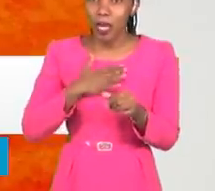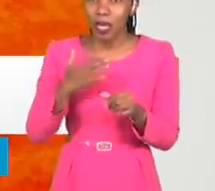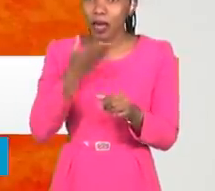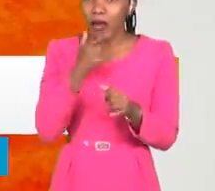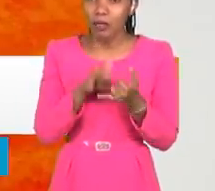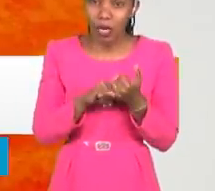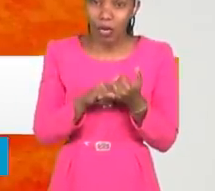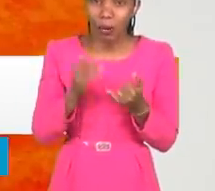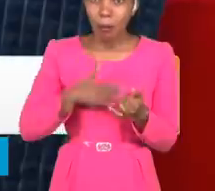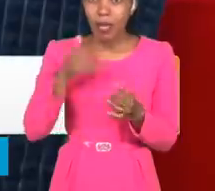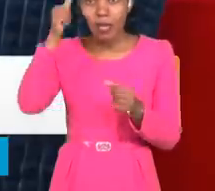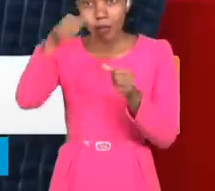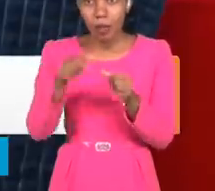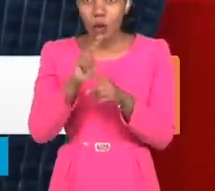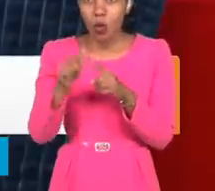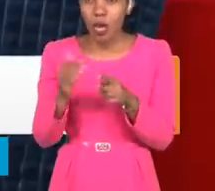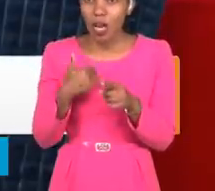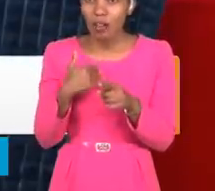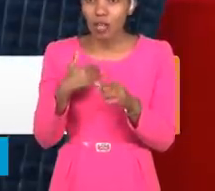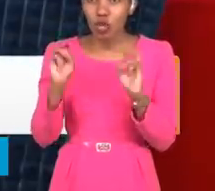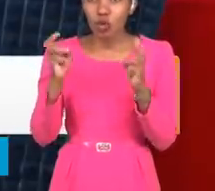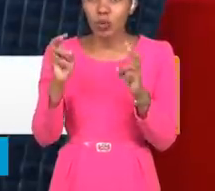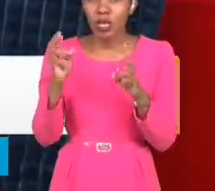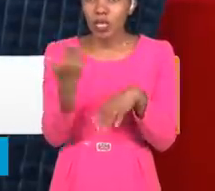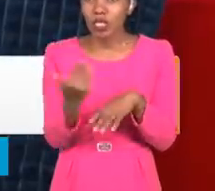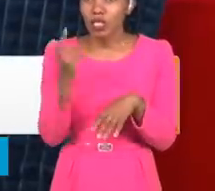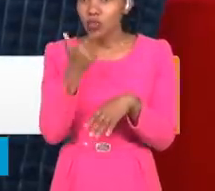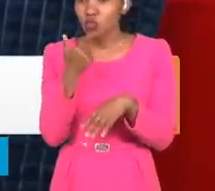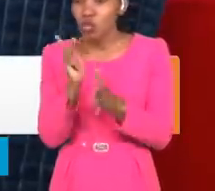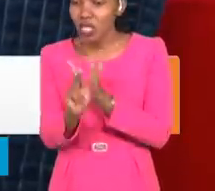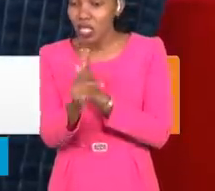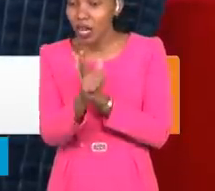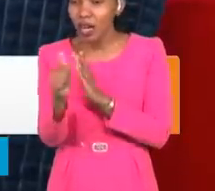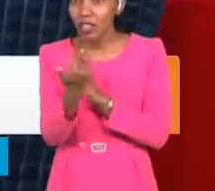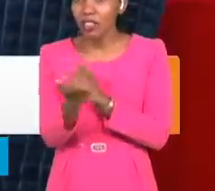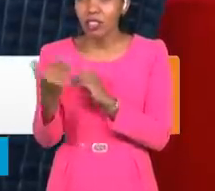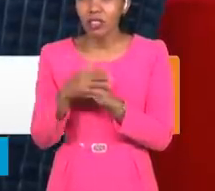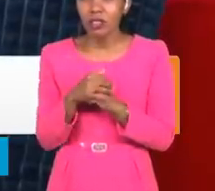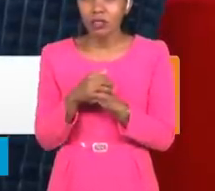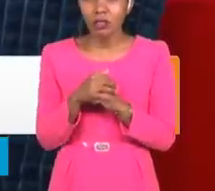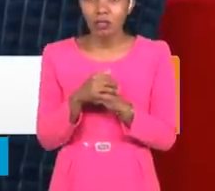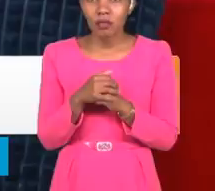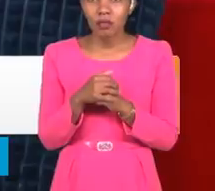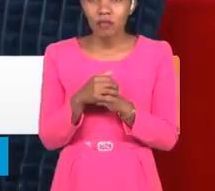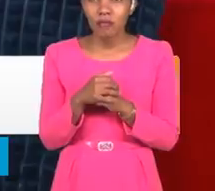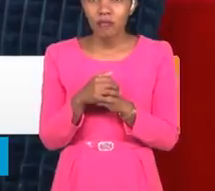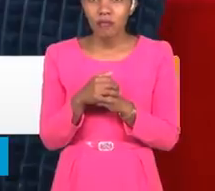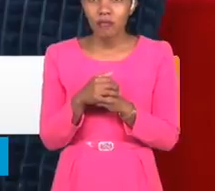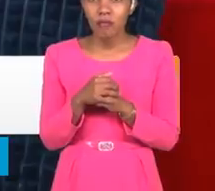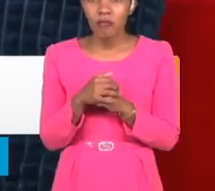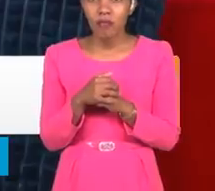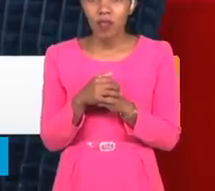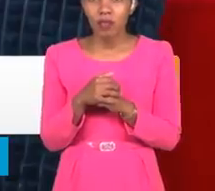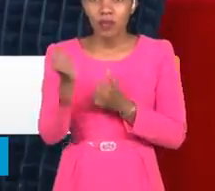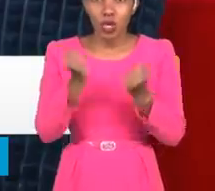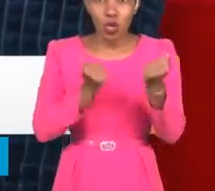husband. Remember when we had that topic of the kid who killed a kid? Yeah, sure. Remember it? Yeah. He drove, the first car